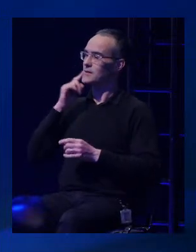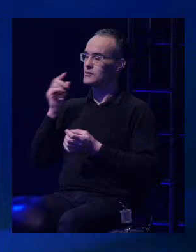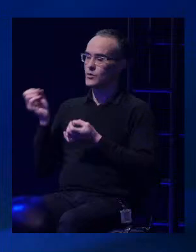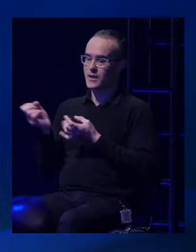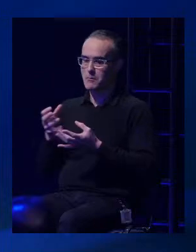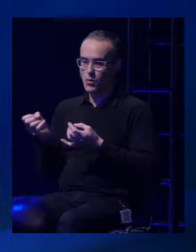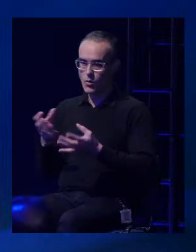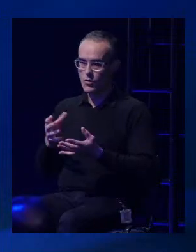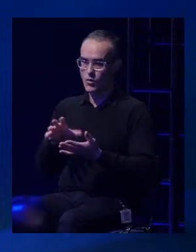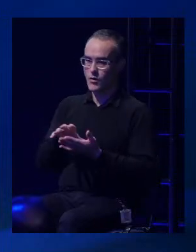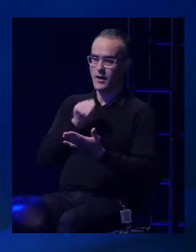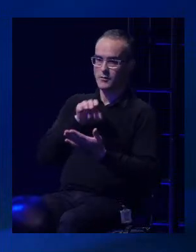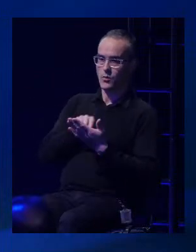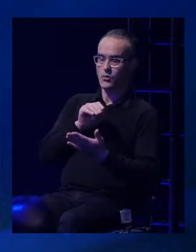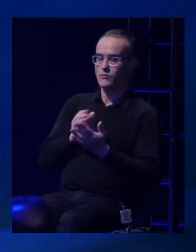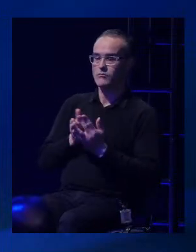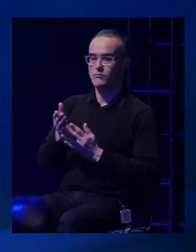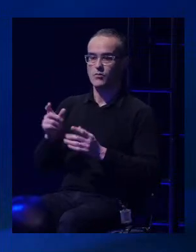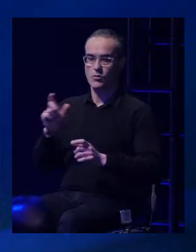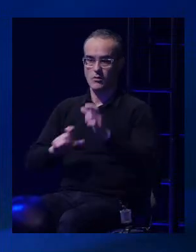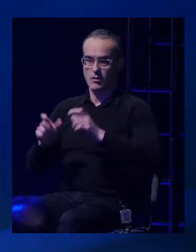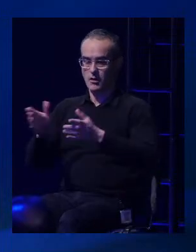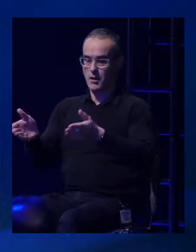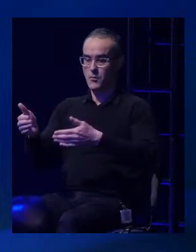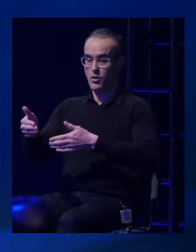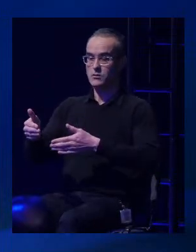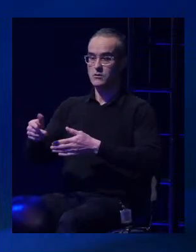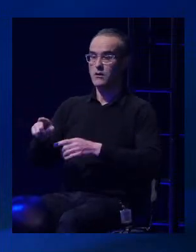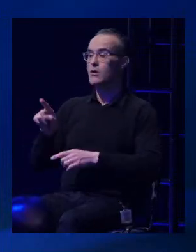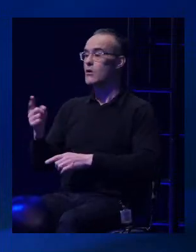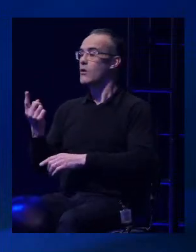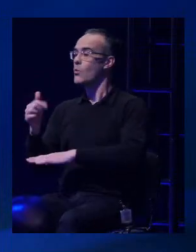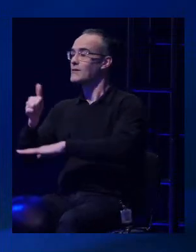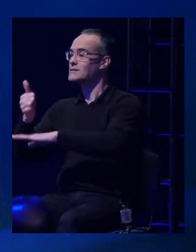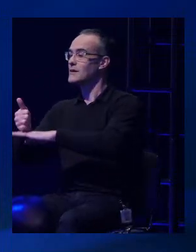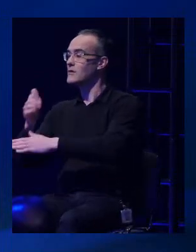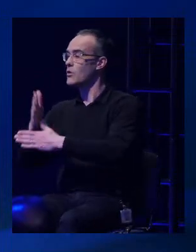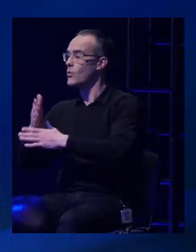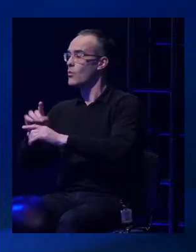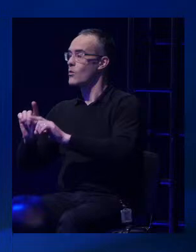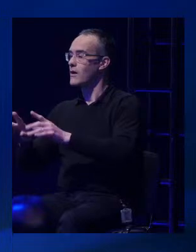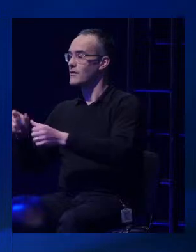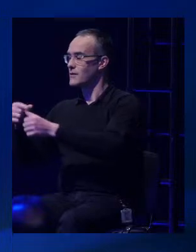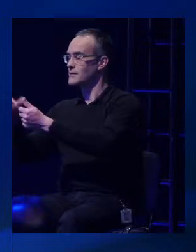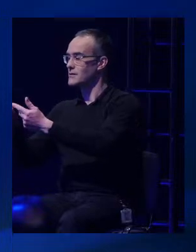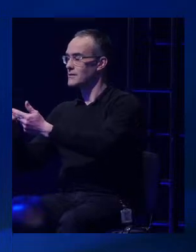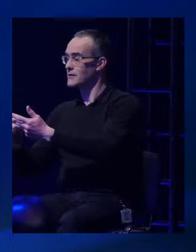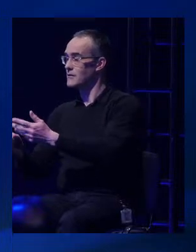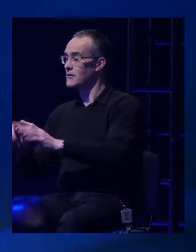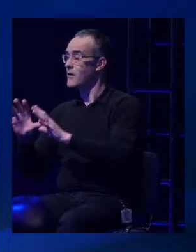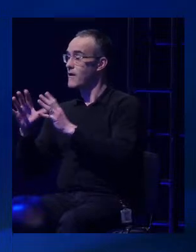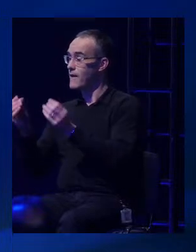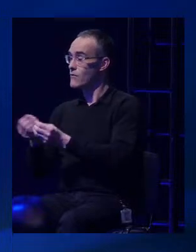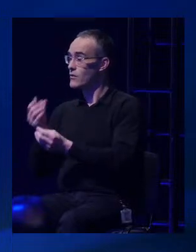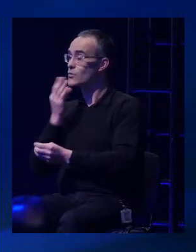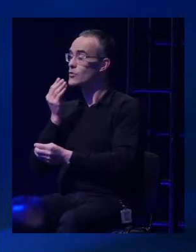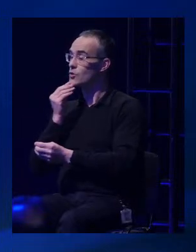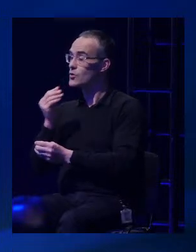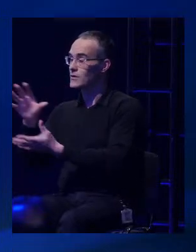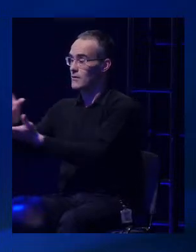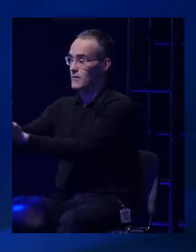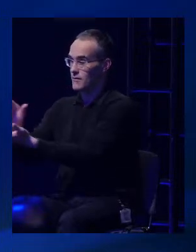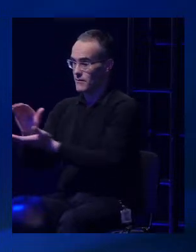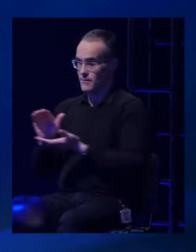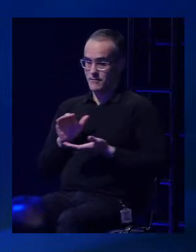exported from the ColorBox. So if you've been working on one set in one particular way, you can export everything that you've been using, take it to the next set,